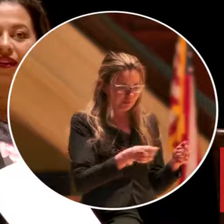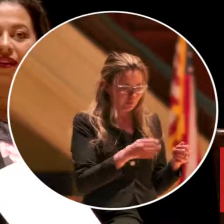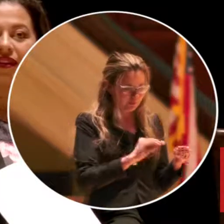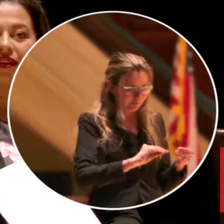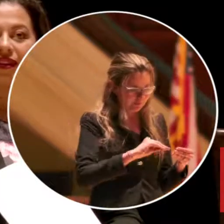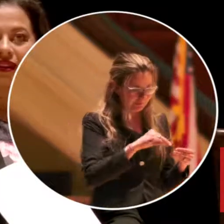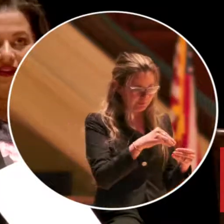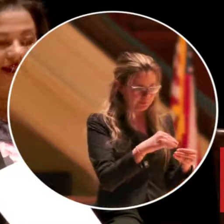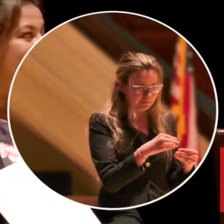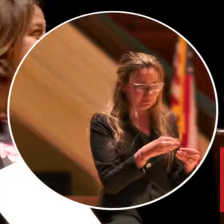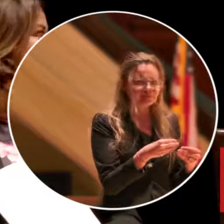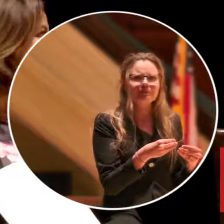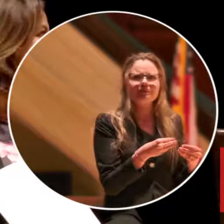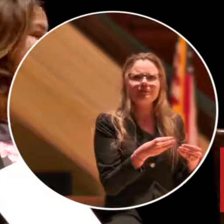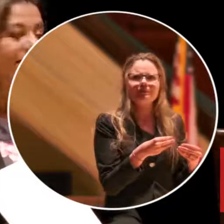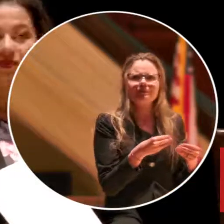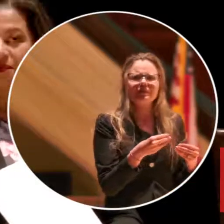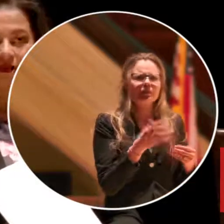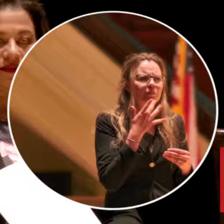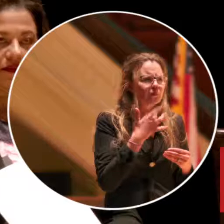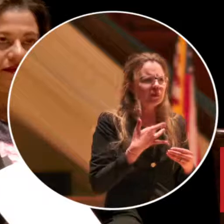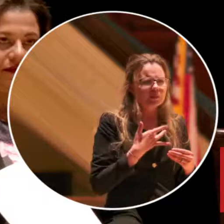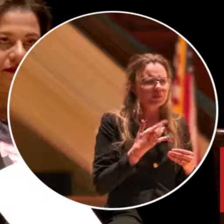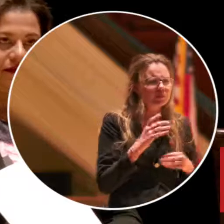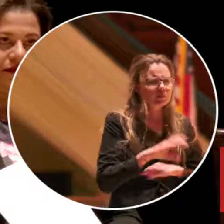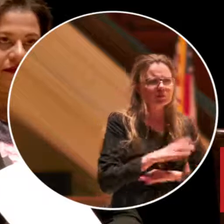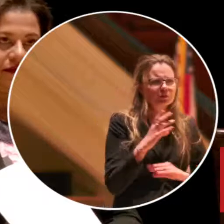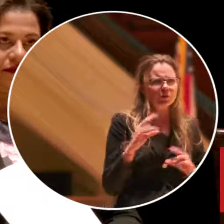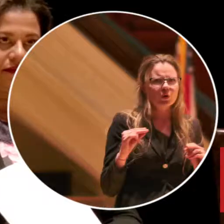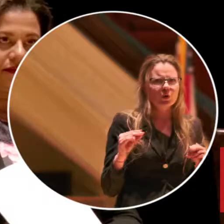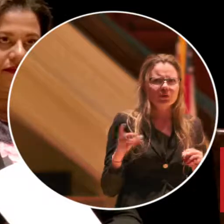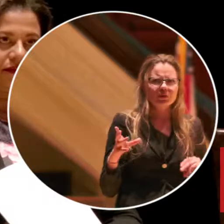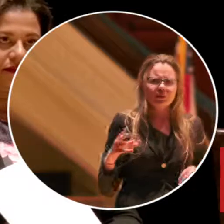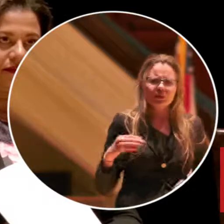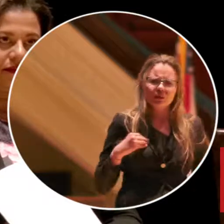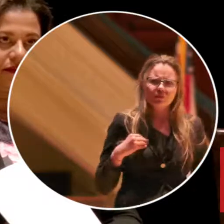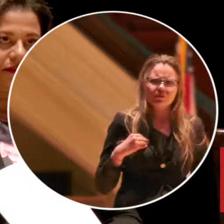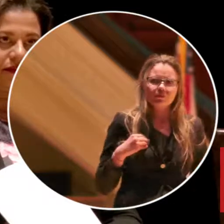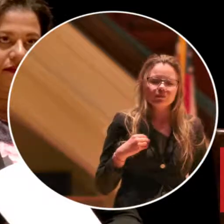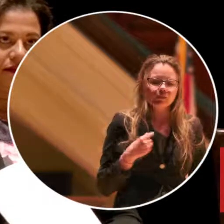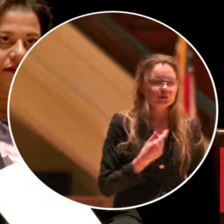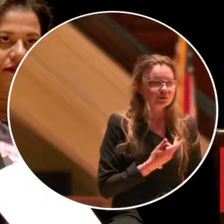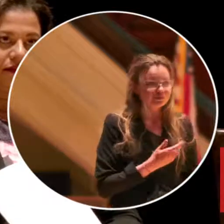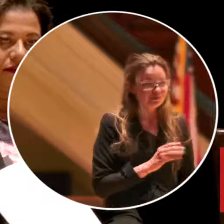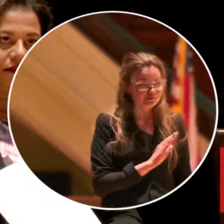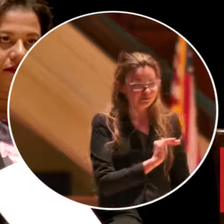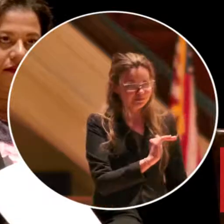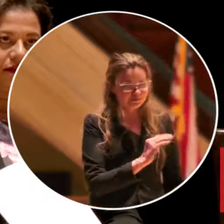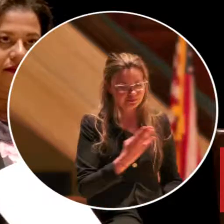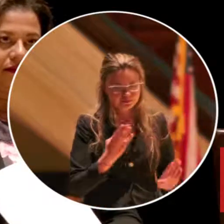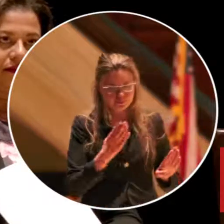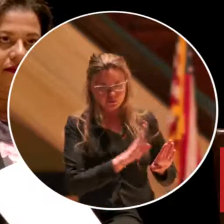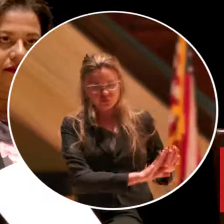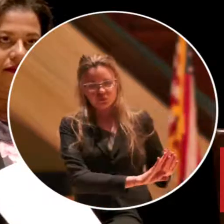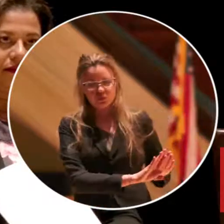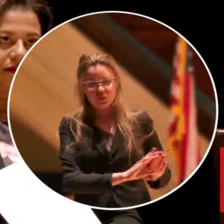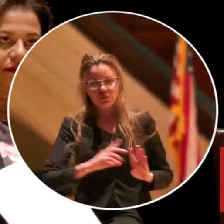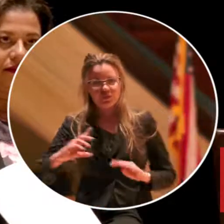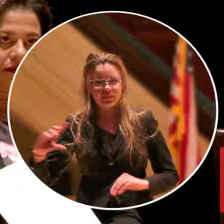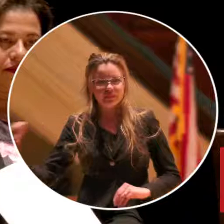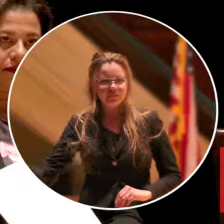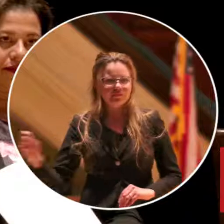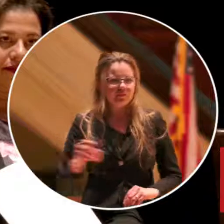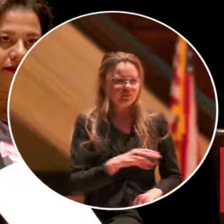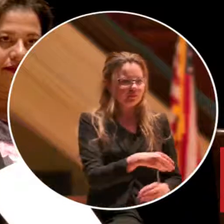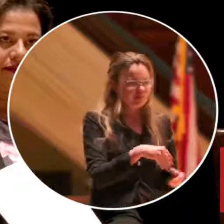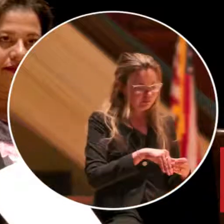my birthday, I was puzzled. I accepted the gift, and she left, closing the door behind her. I tentatively opened the envelope and removed the small